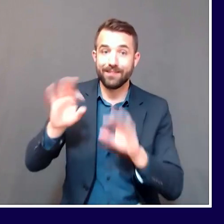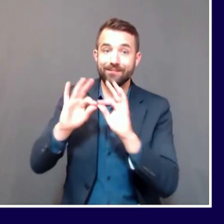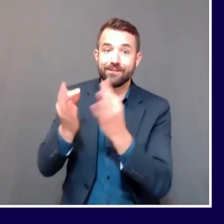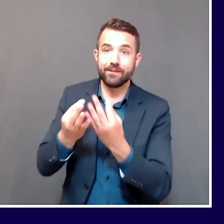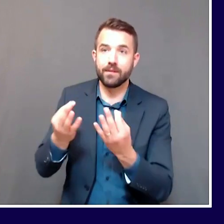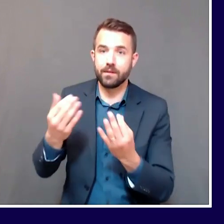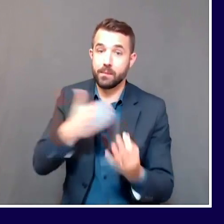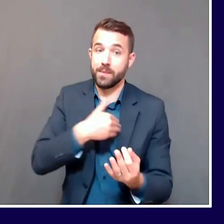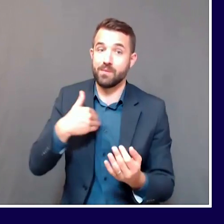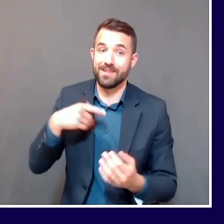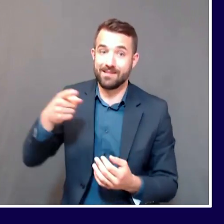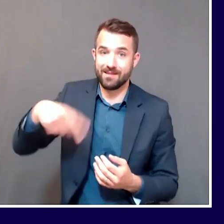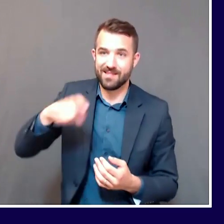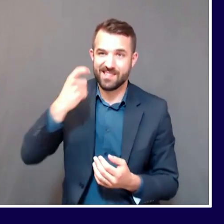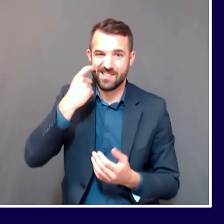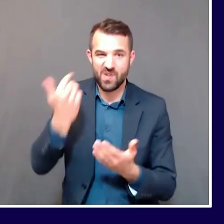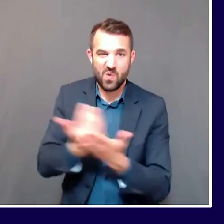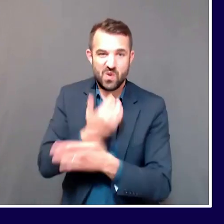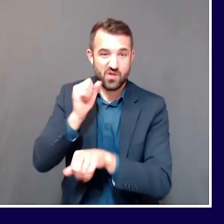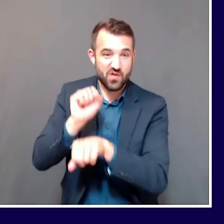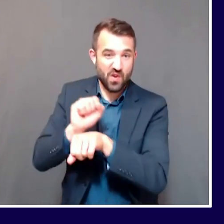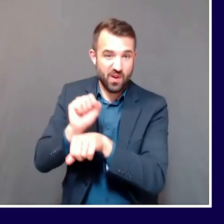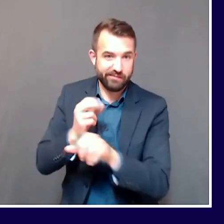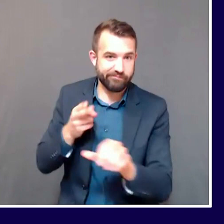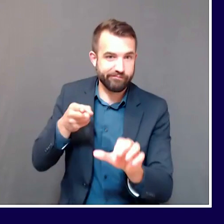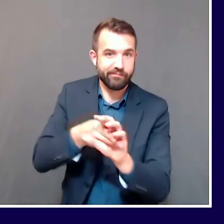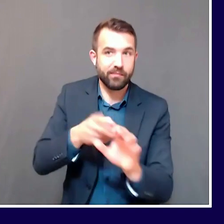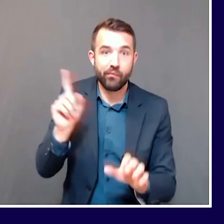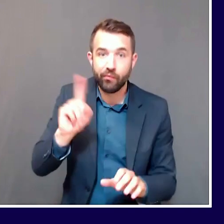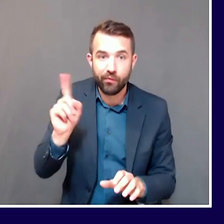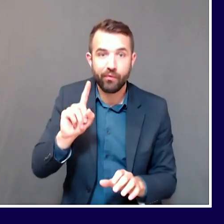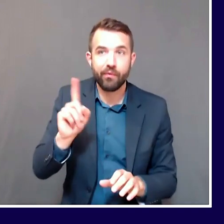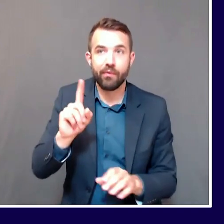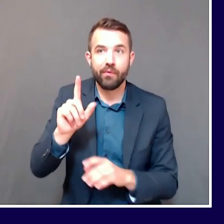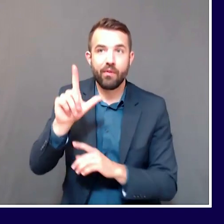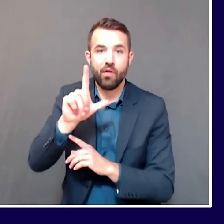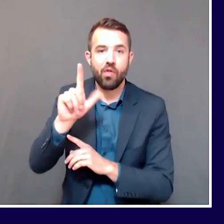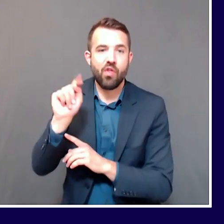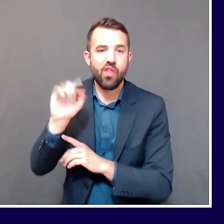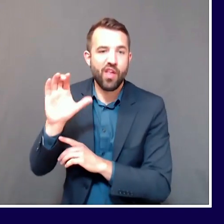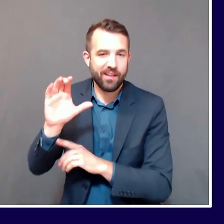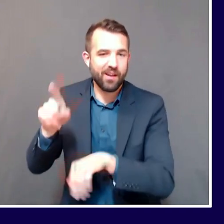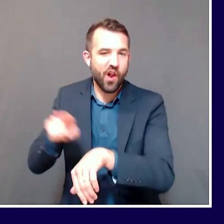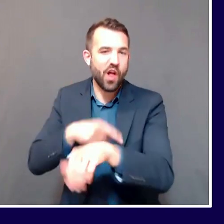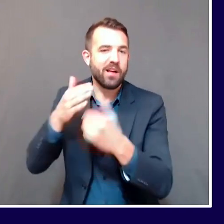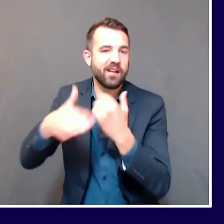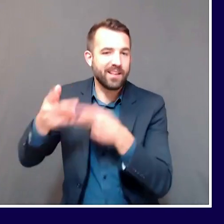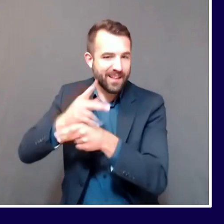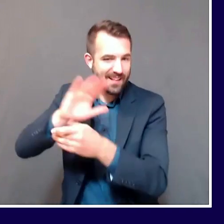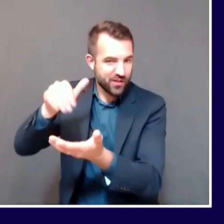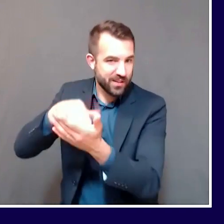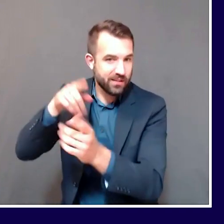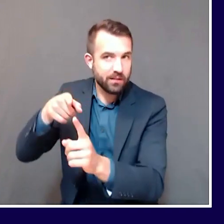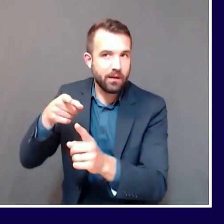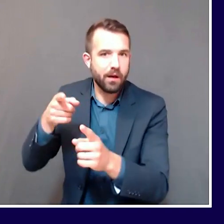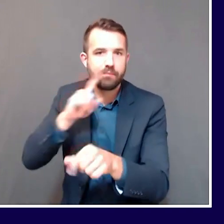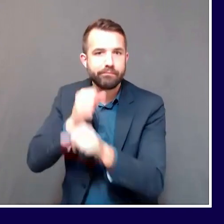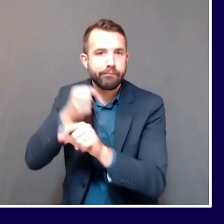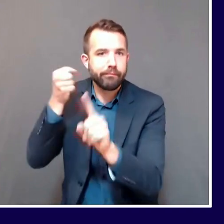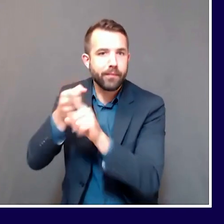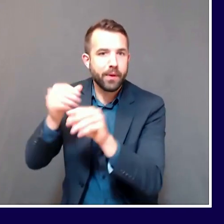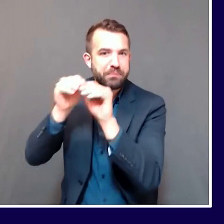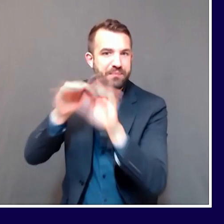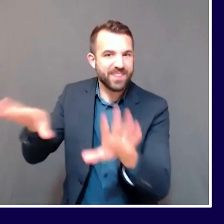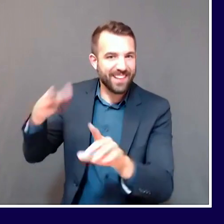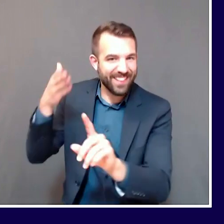where there's been an outbreak. The family member contracted COVID, but didn't yet